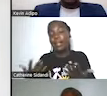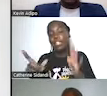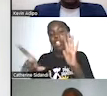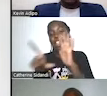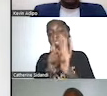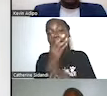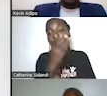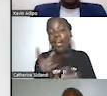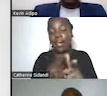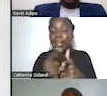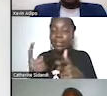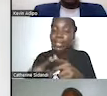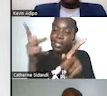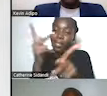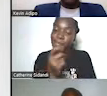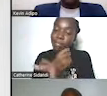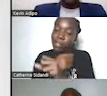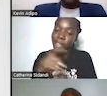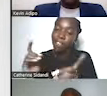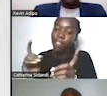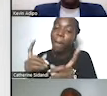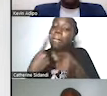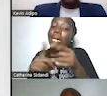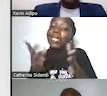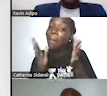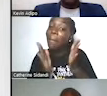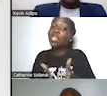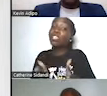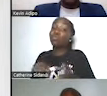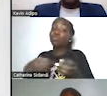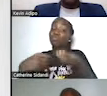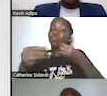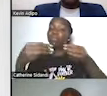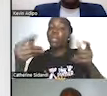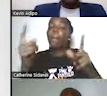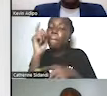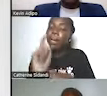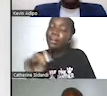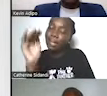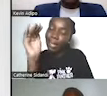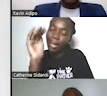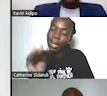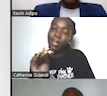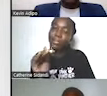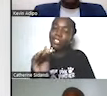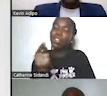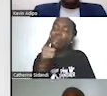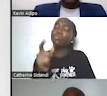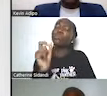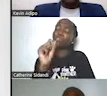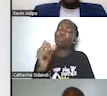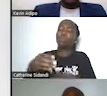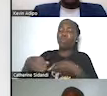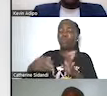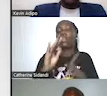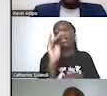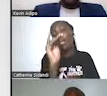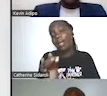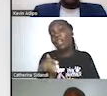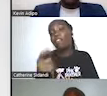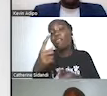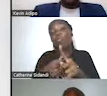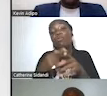safe. But then the person giving out can also ask, and that's why you are given a chance to say that from today onward, delete all my